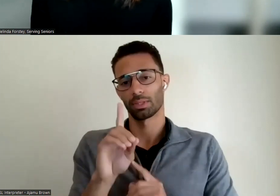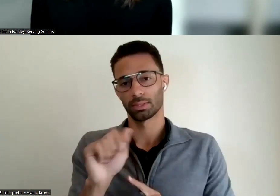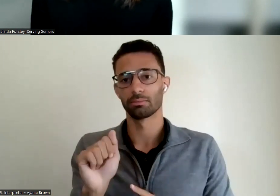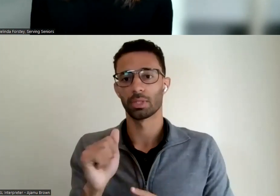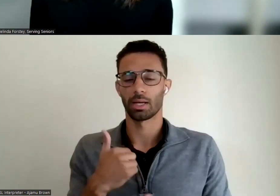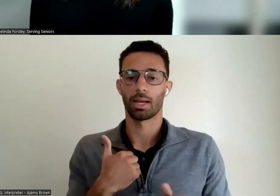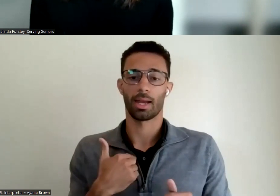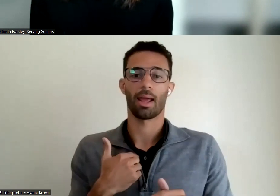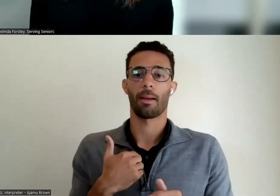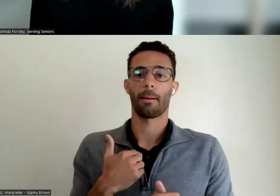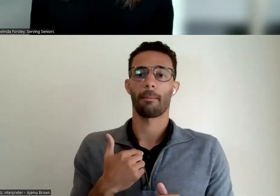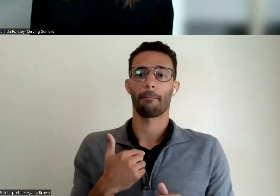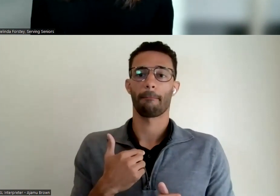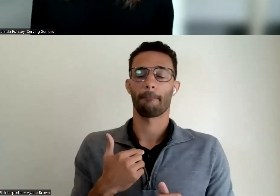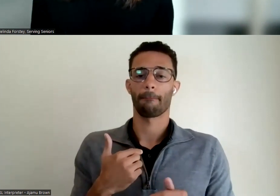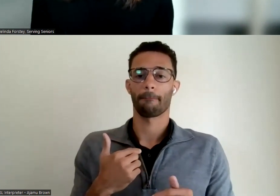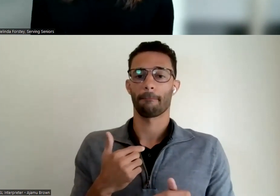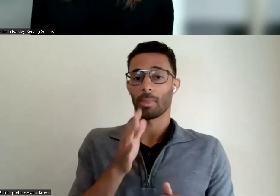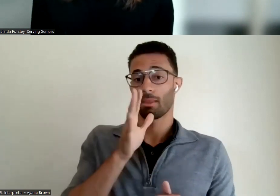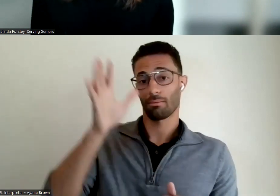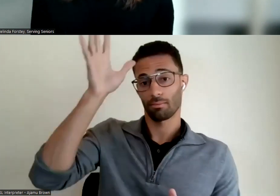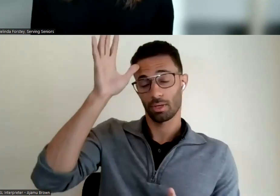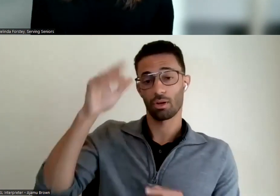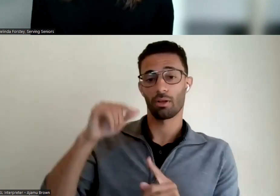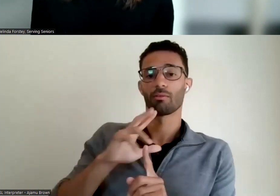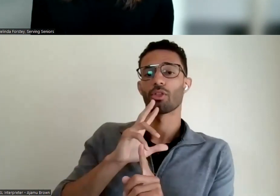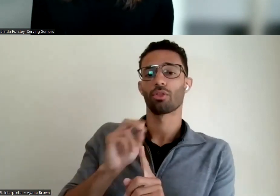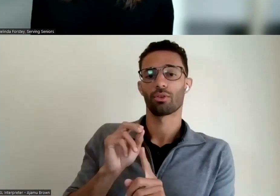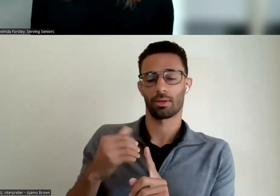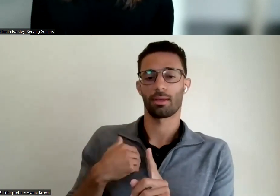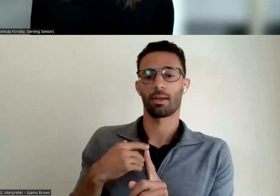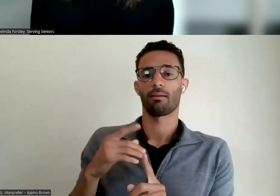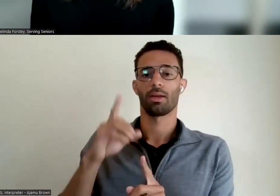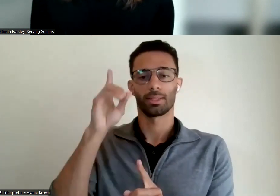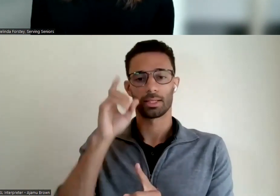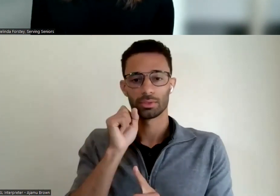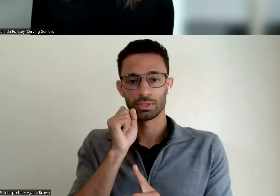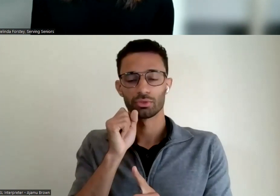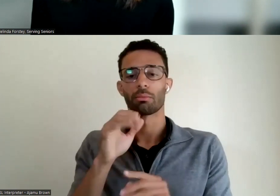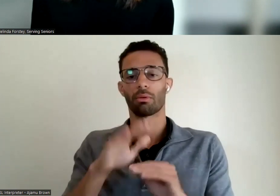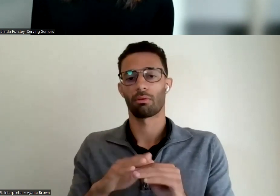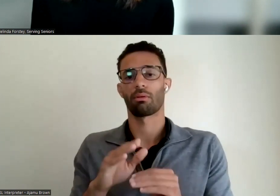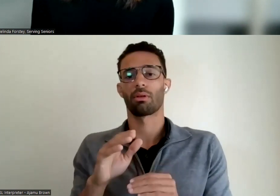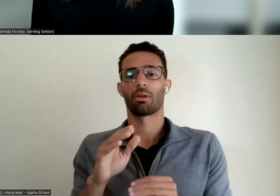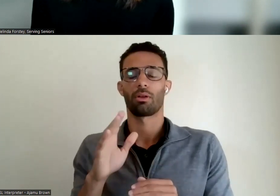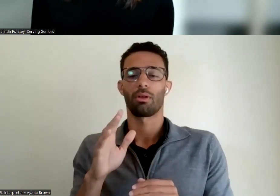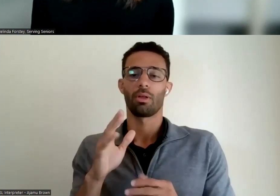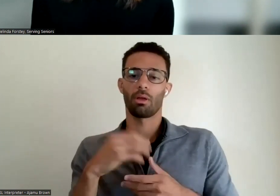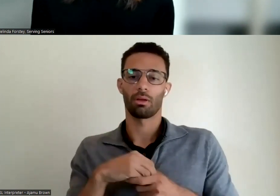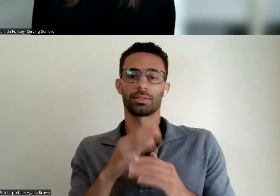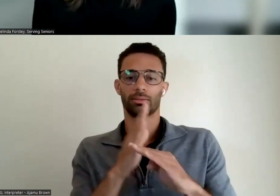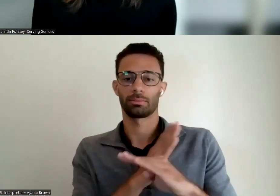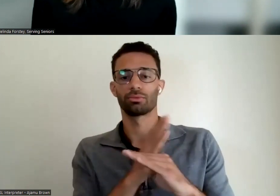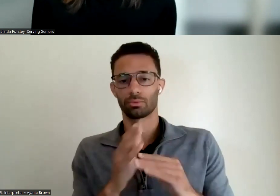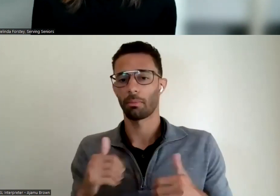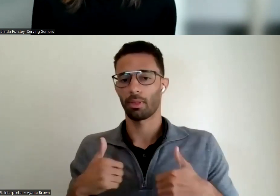of a 30-year-old with Down syndrome and on the autism spectrum, and we live together. First of all, I